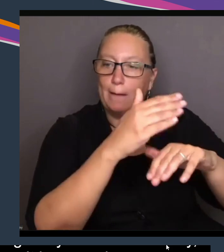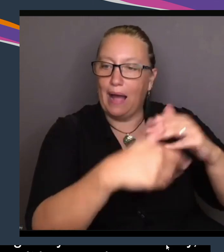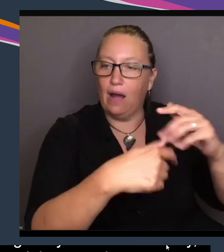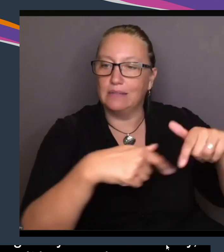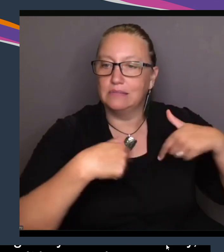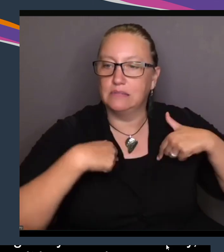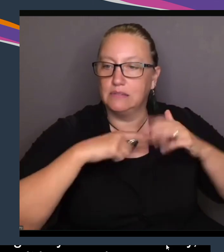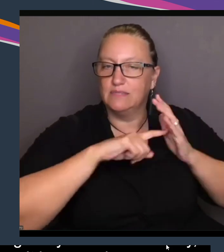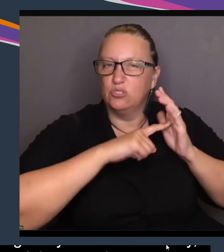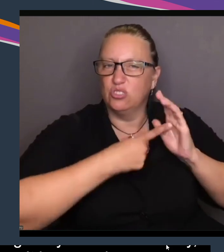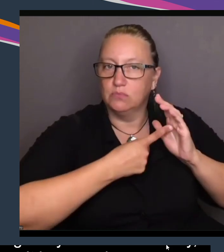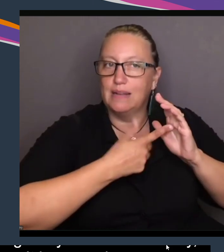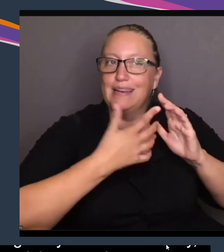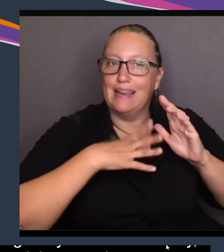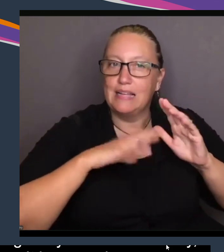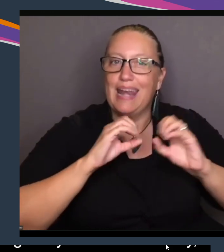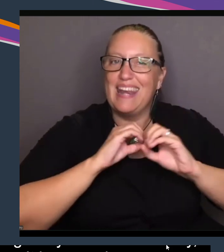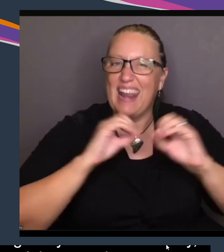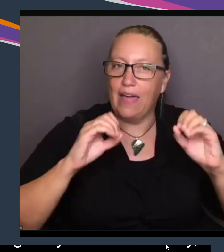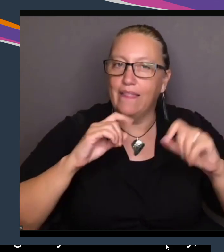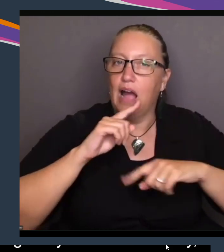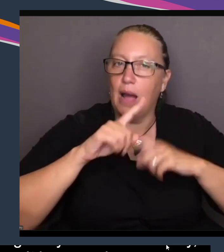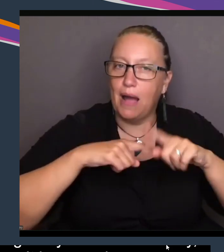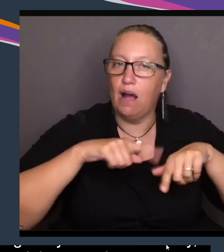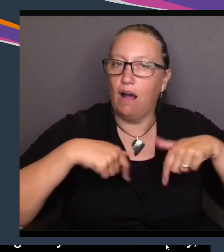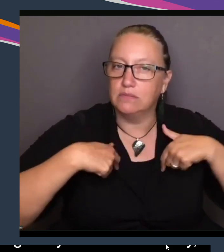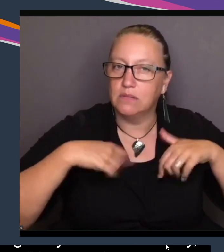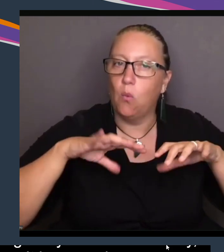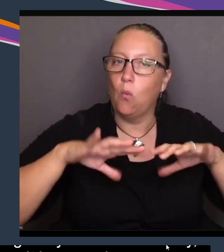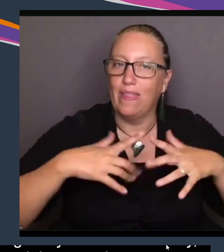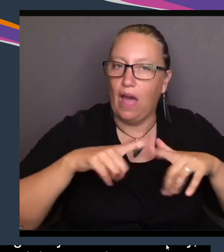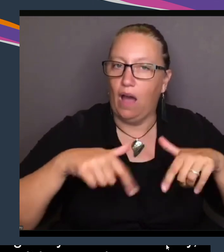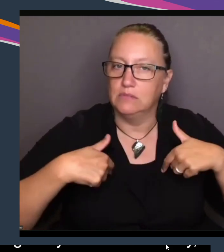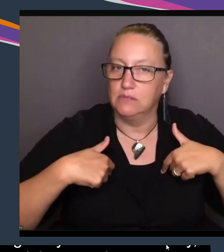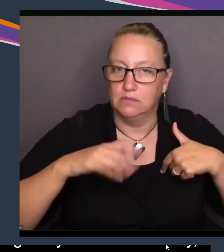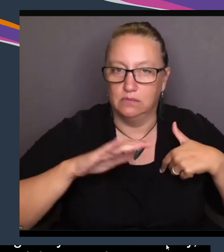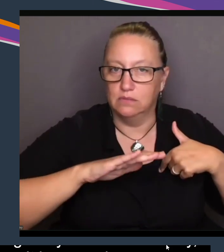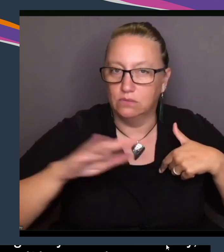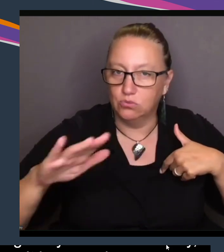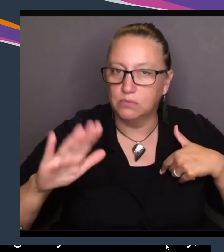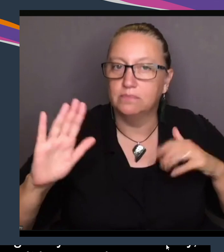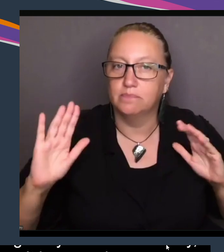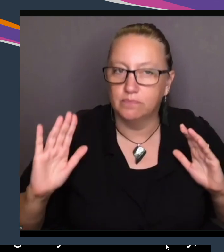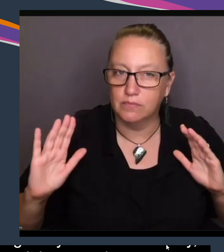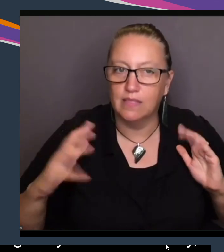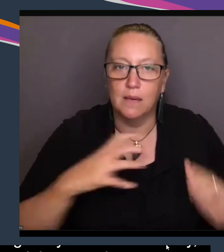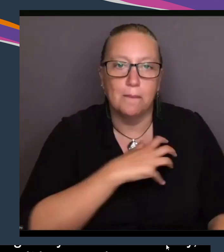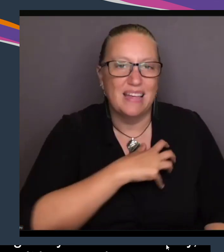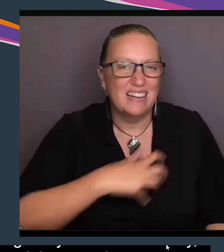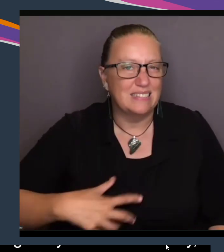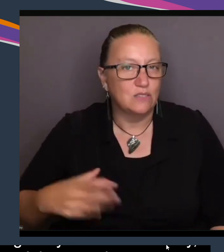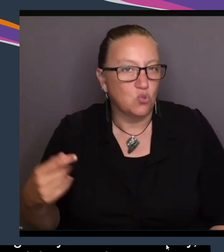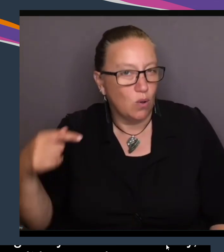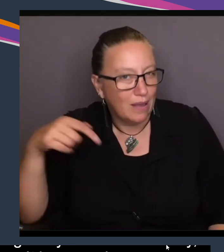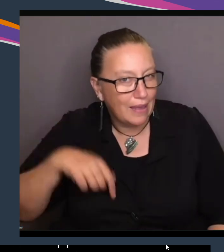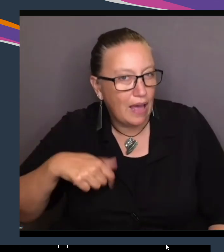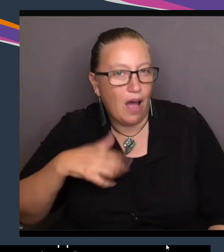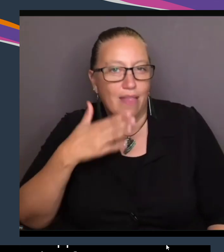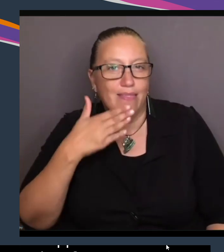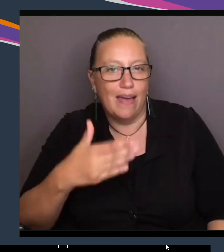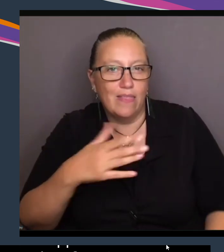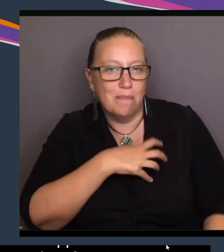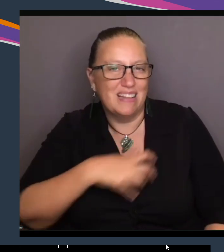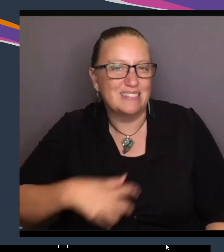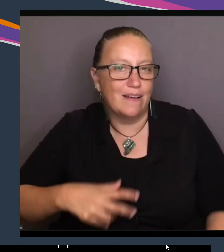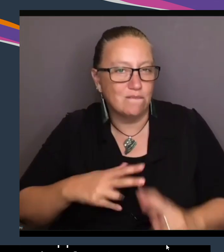It has to be nothing about us without us. So the Minister's not here, but I'd like to thank the Minister for her leadership and